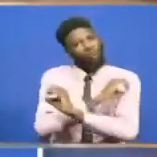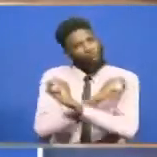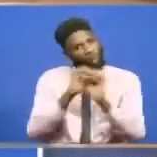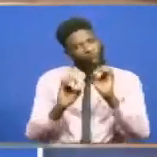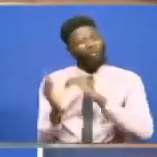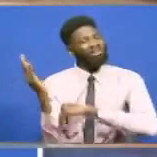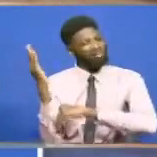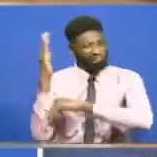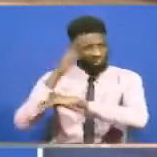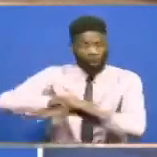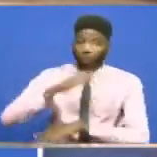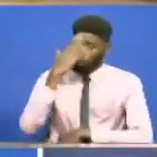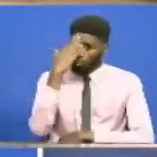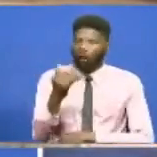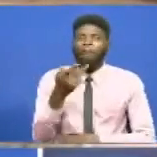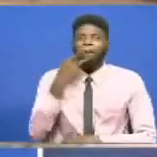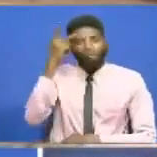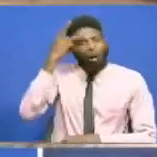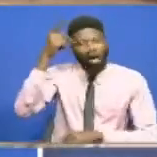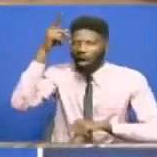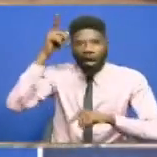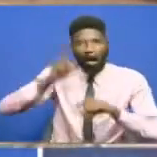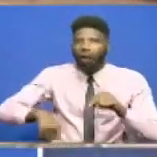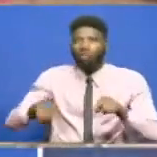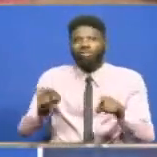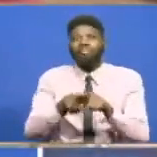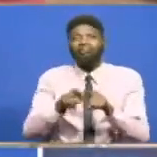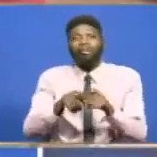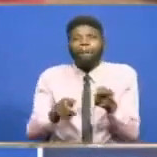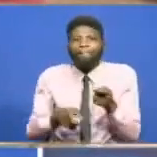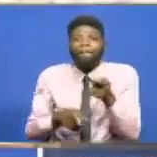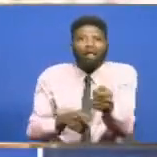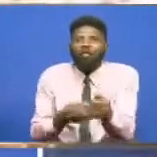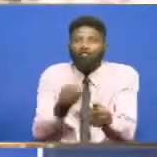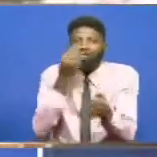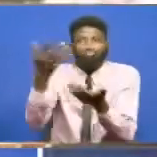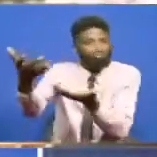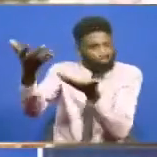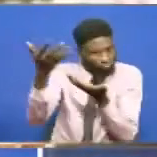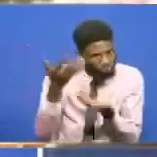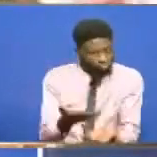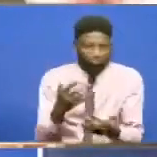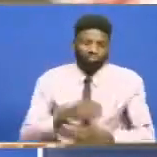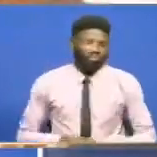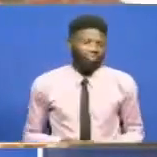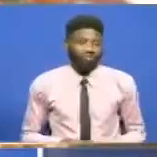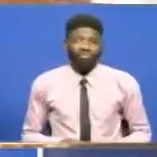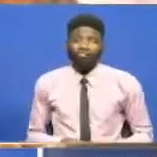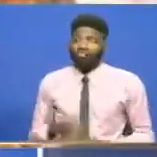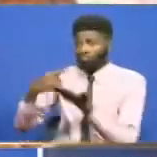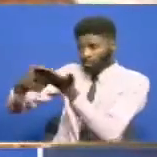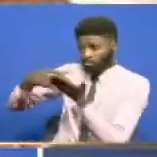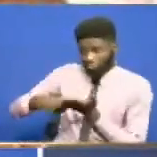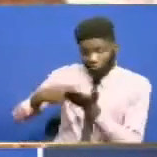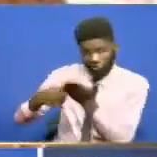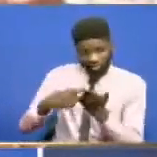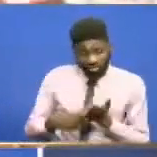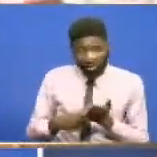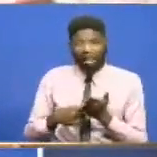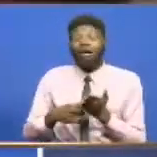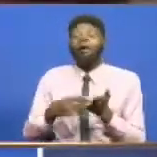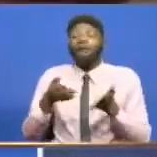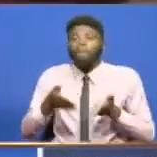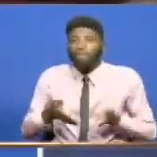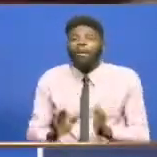jioni because the parents cannot afford even kuwawekea kitu kwa meza. Here, conversations on reproductive health are taboo